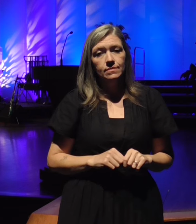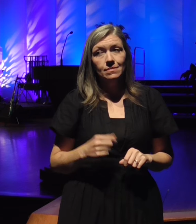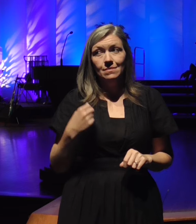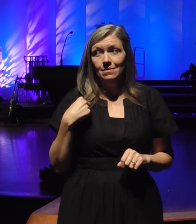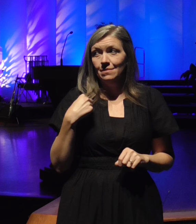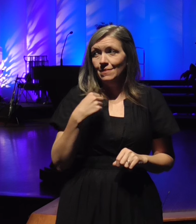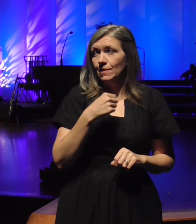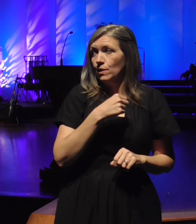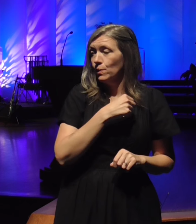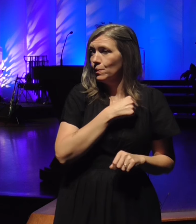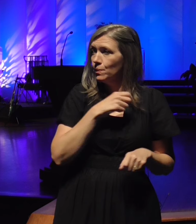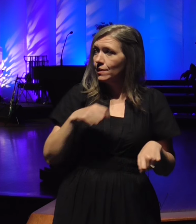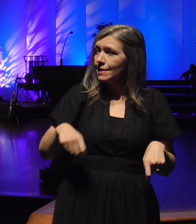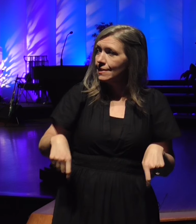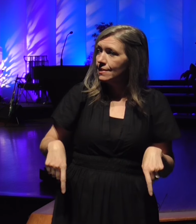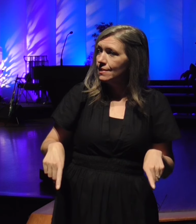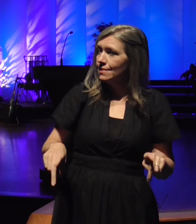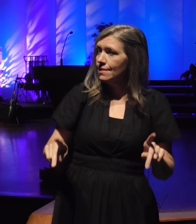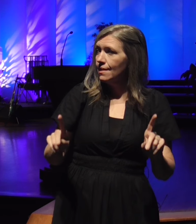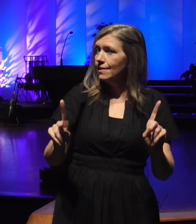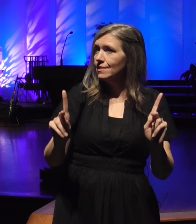over us.